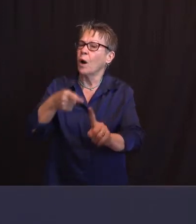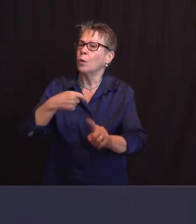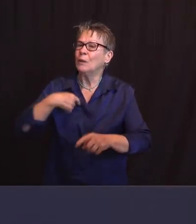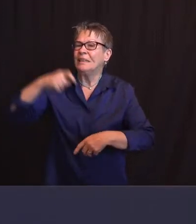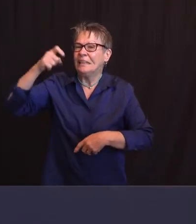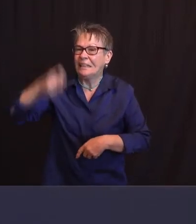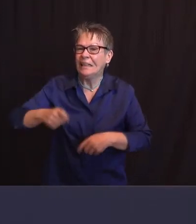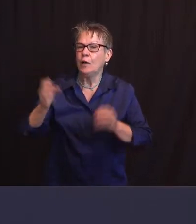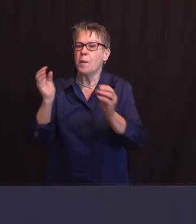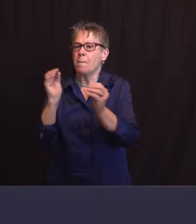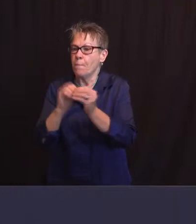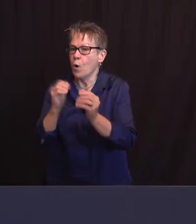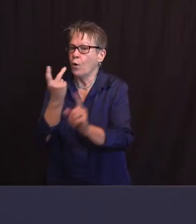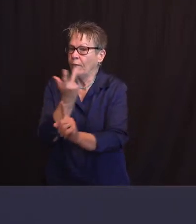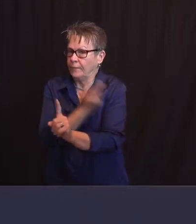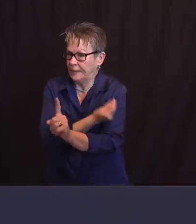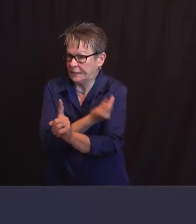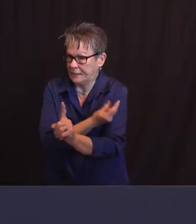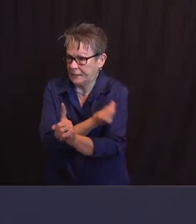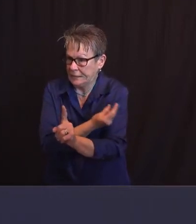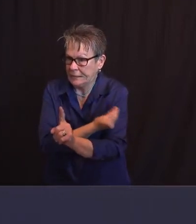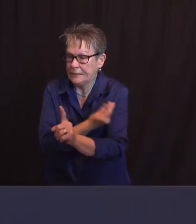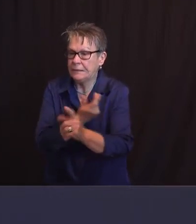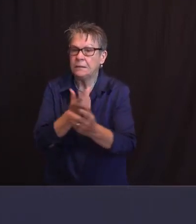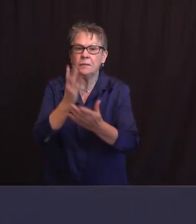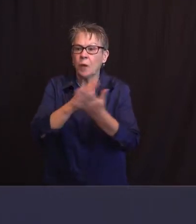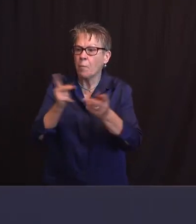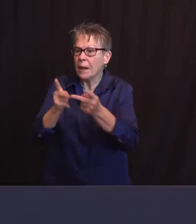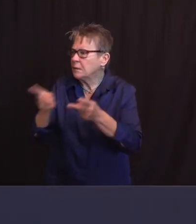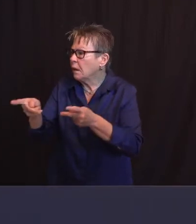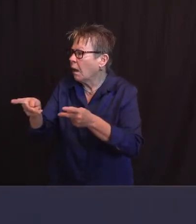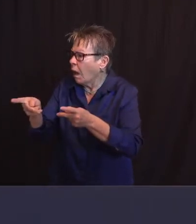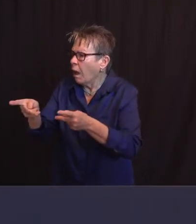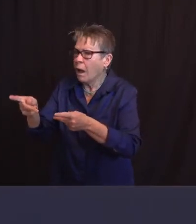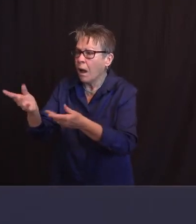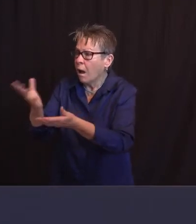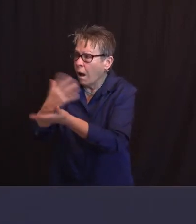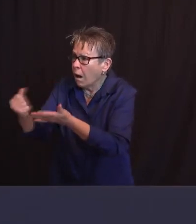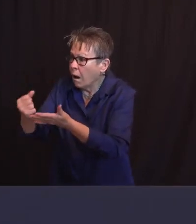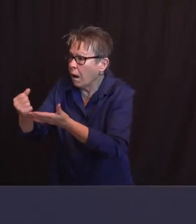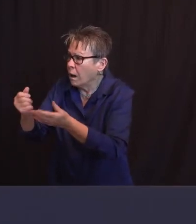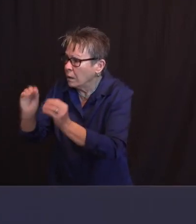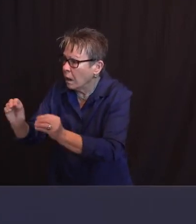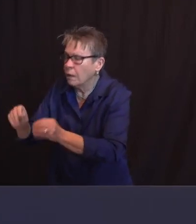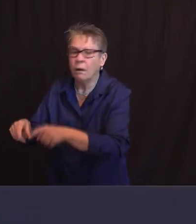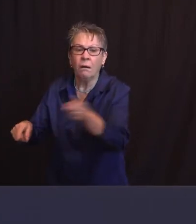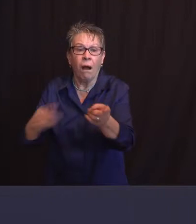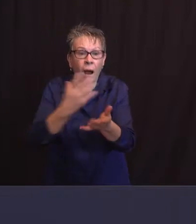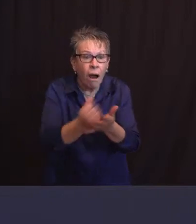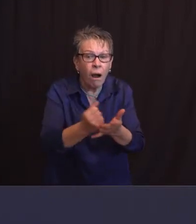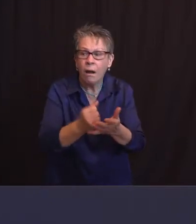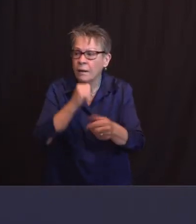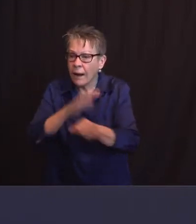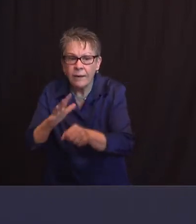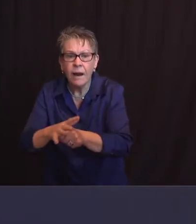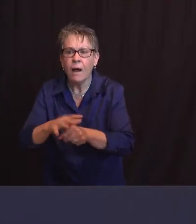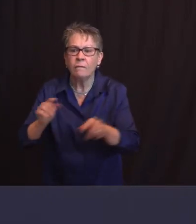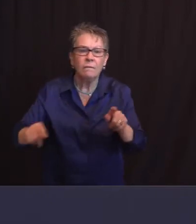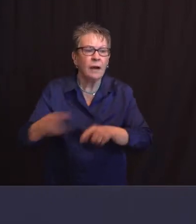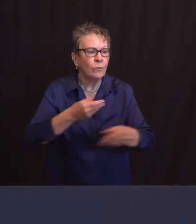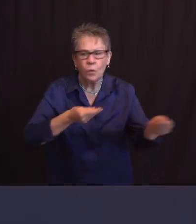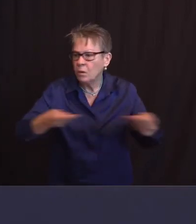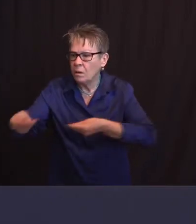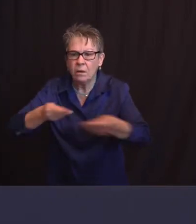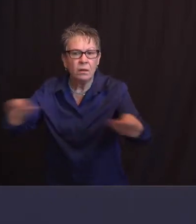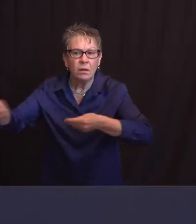why that frustration exists. And again, I'm not making light of it. If you've not been able to get an appointment and you're anxious about that, we